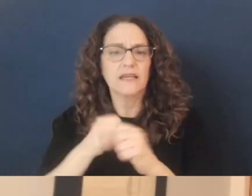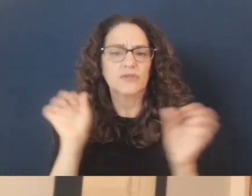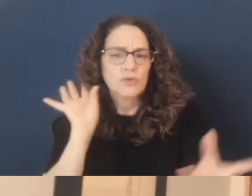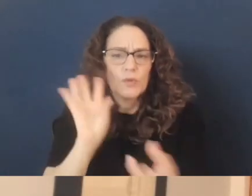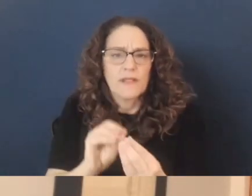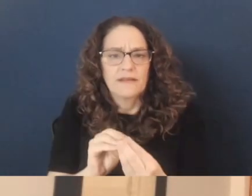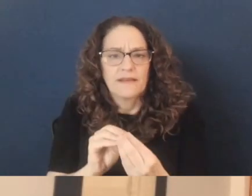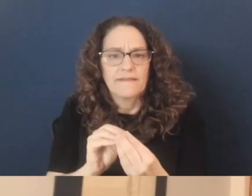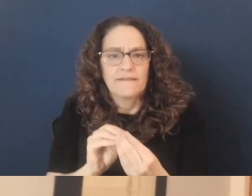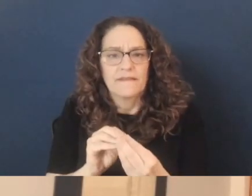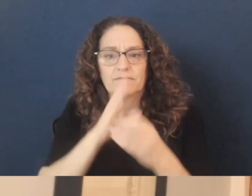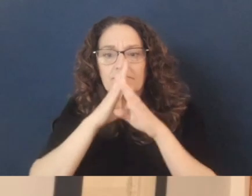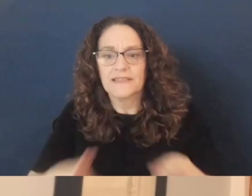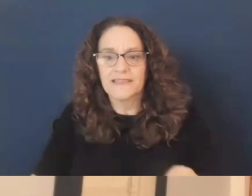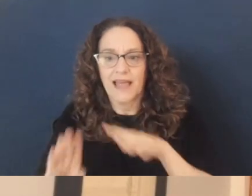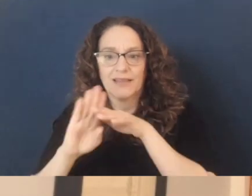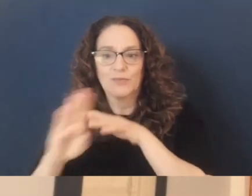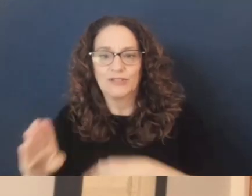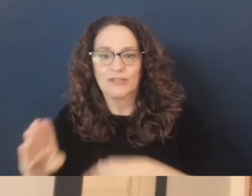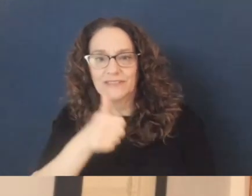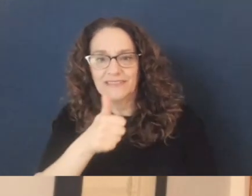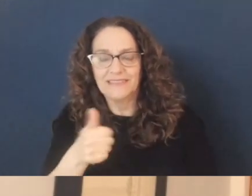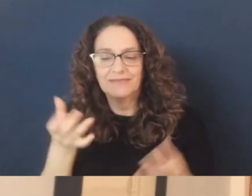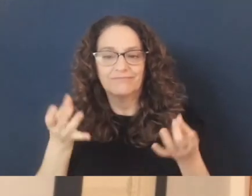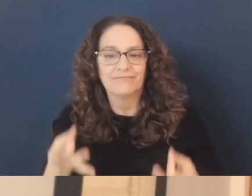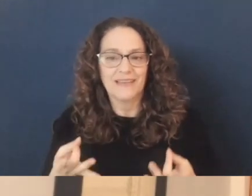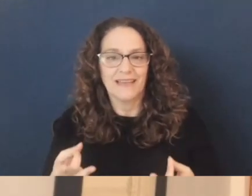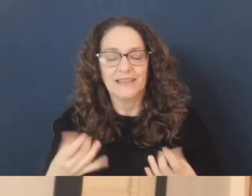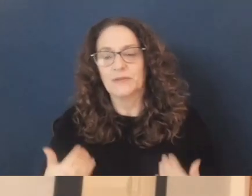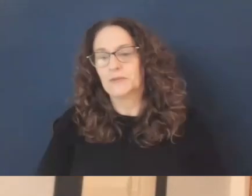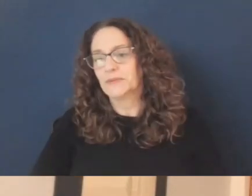retreat. So your practice is,